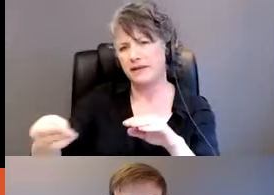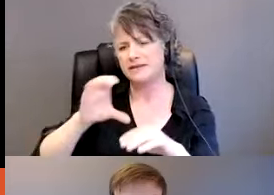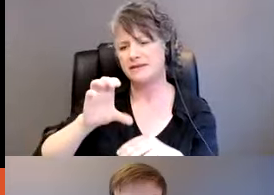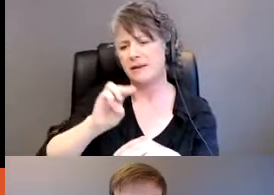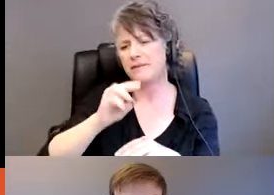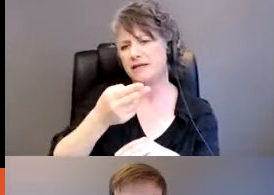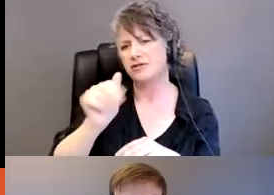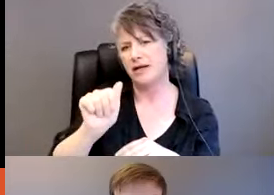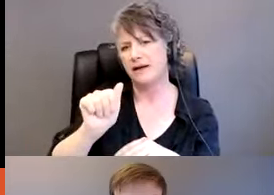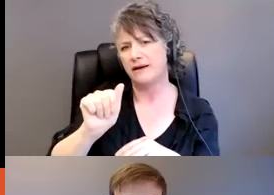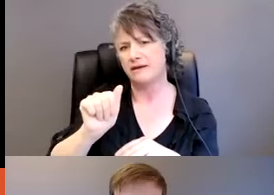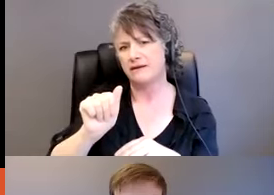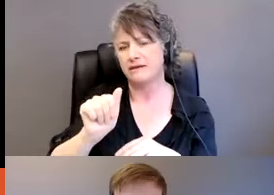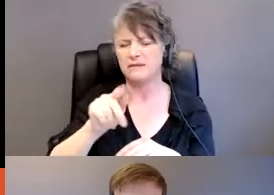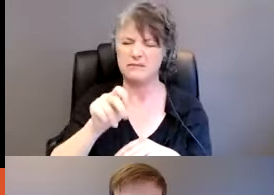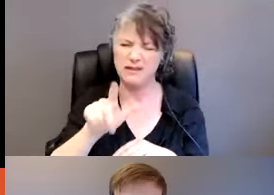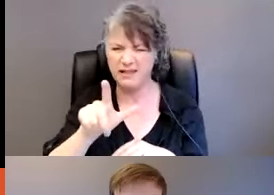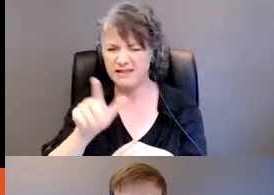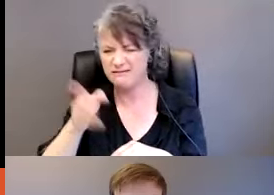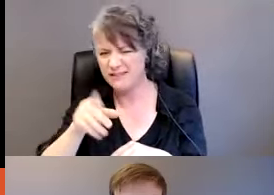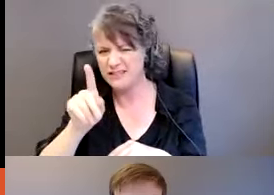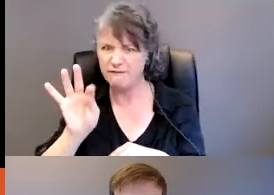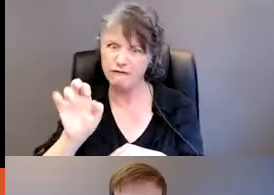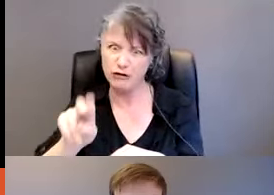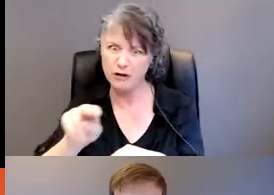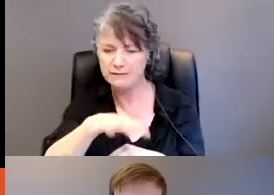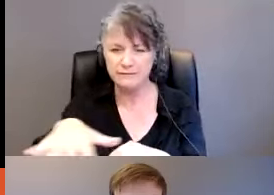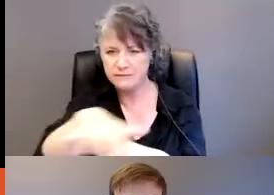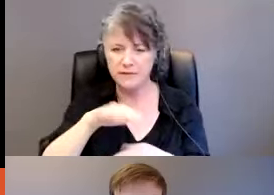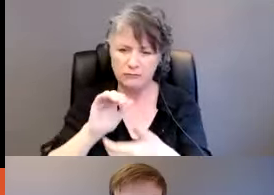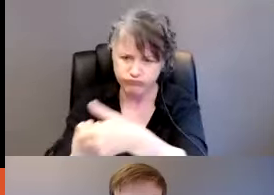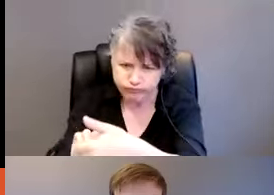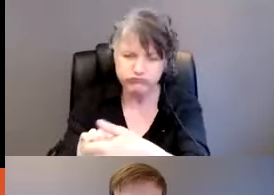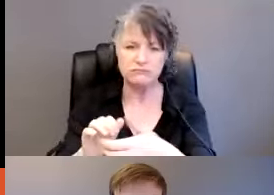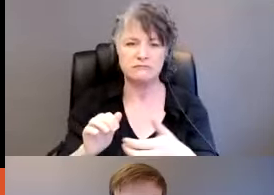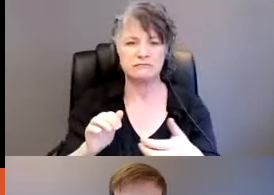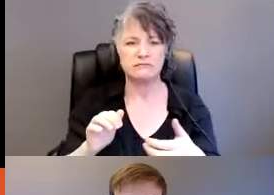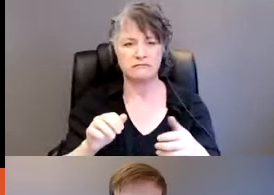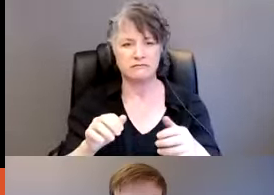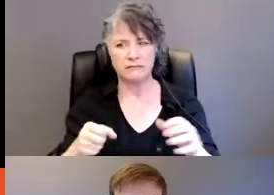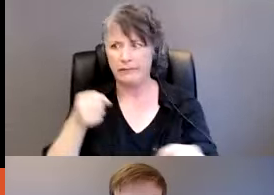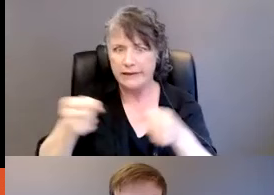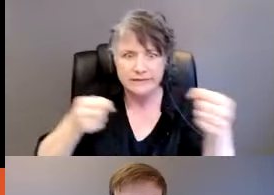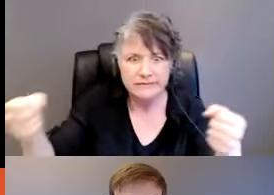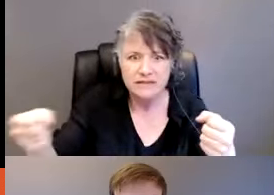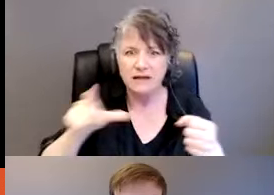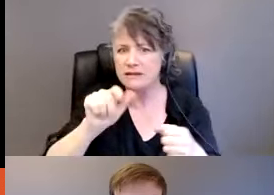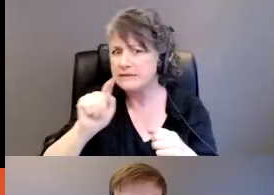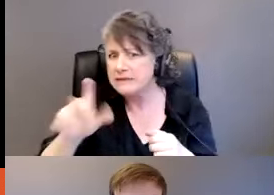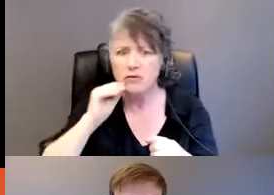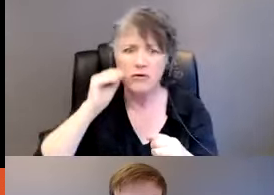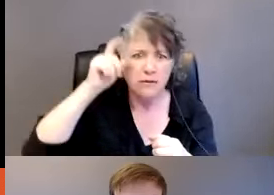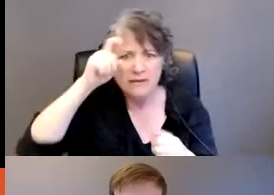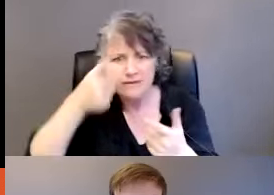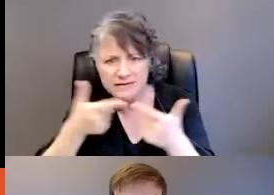their journey and looking at long-term care placement. We play a major role in that. And my training, my background is